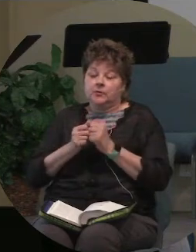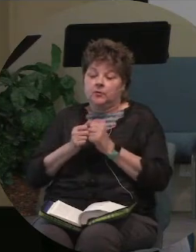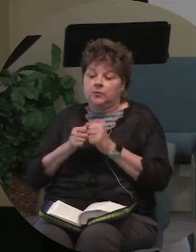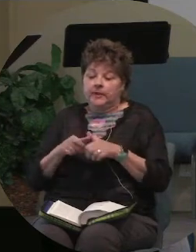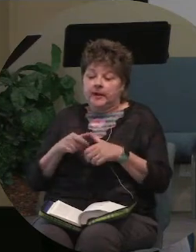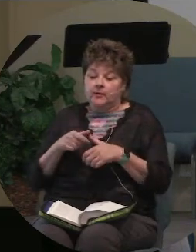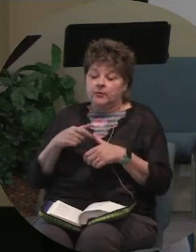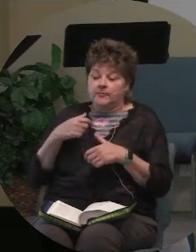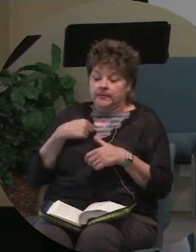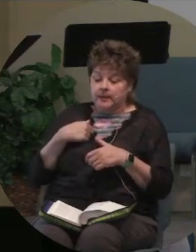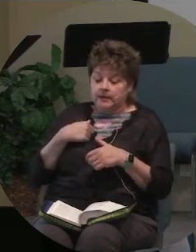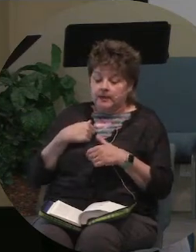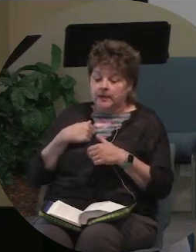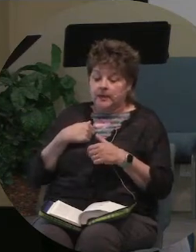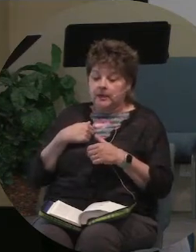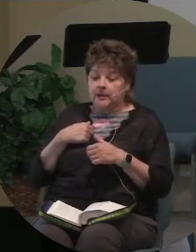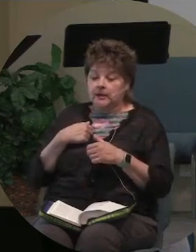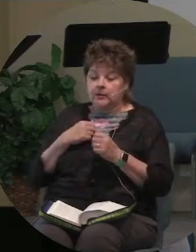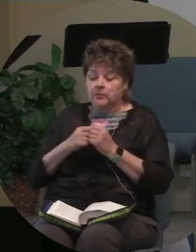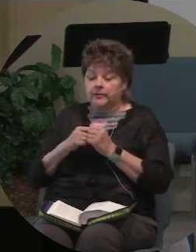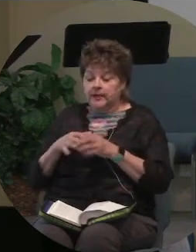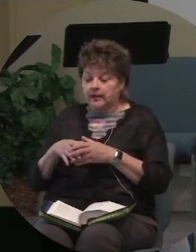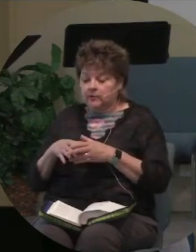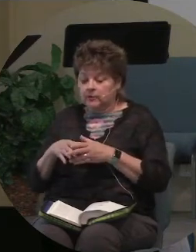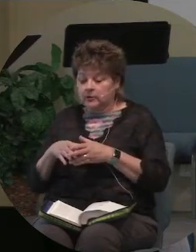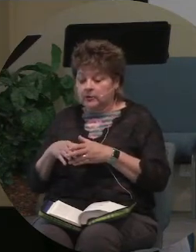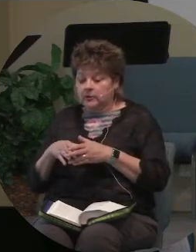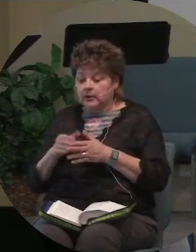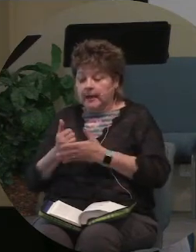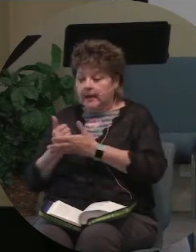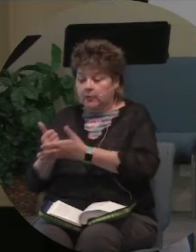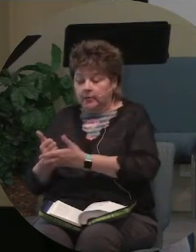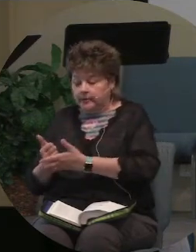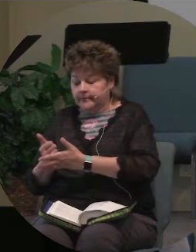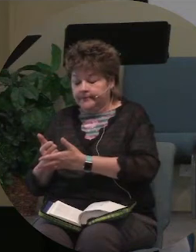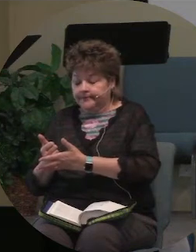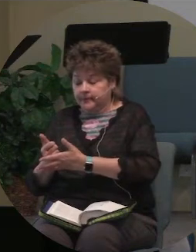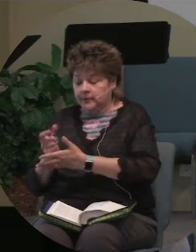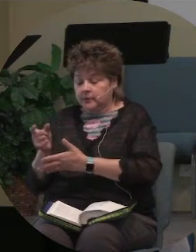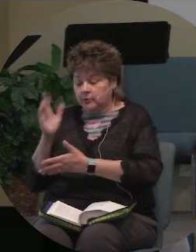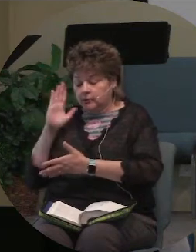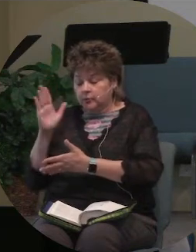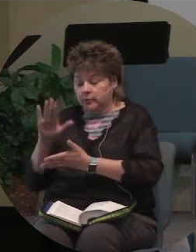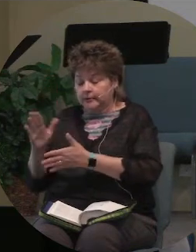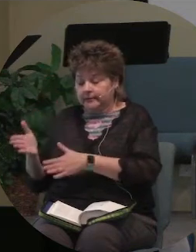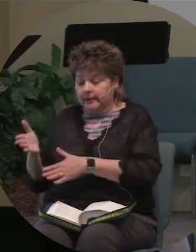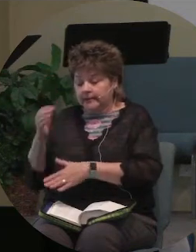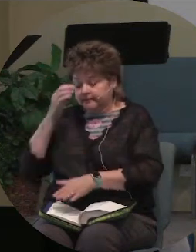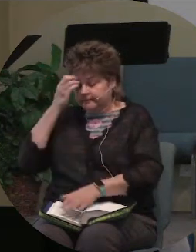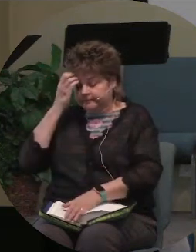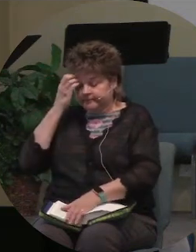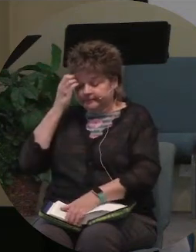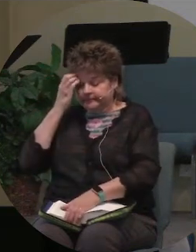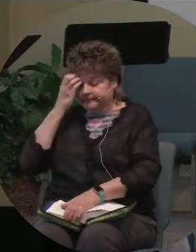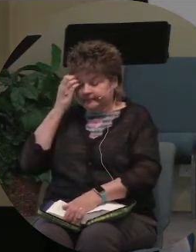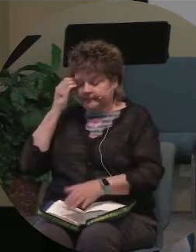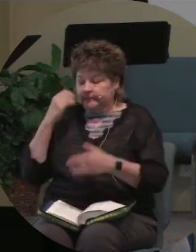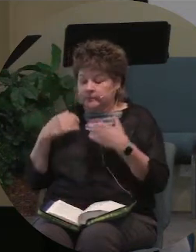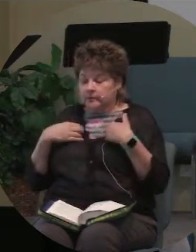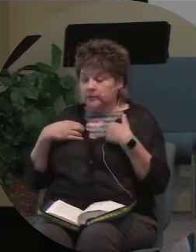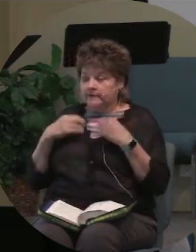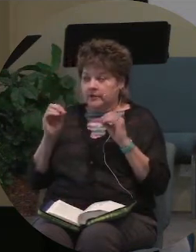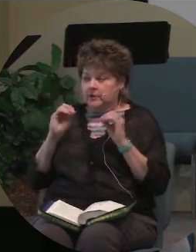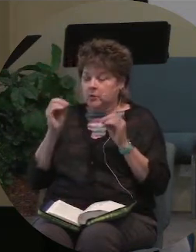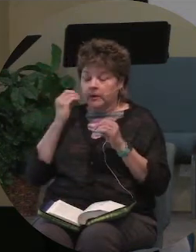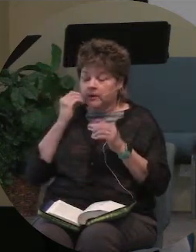without help, strong mother-in-law, Naomi, you will die. You have no one back